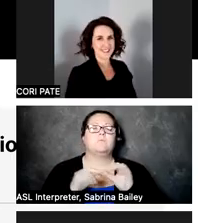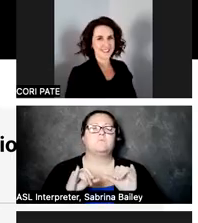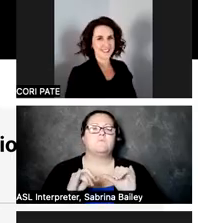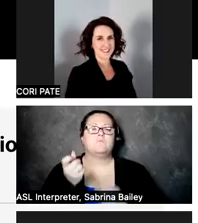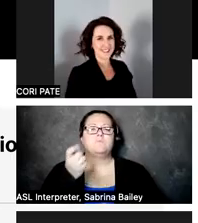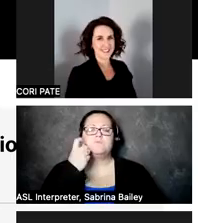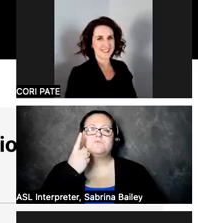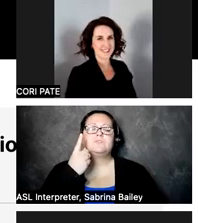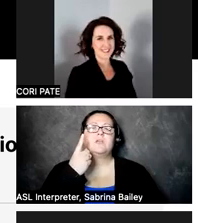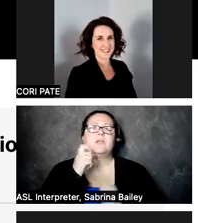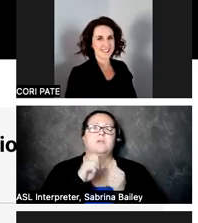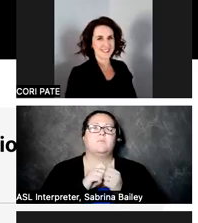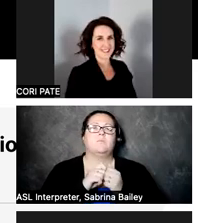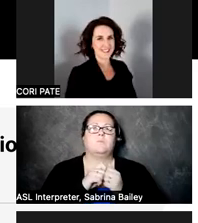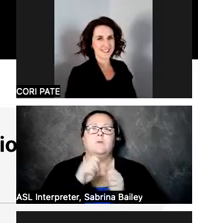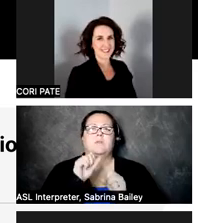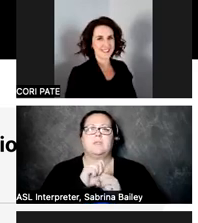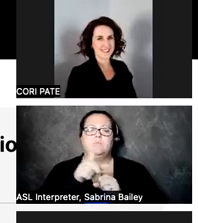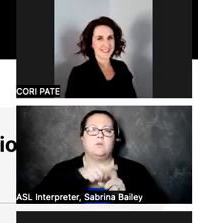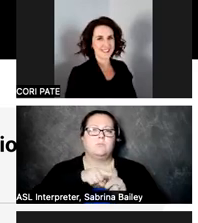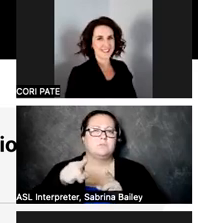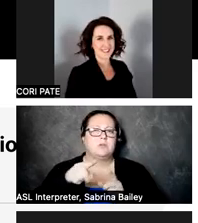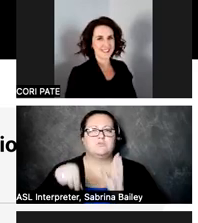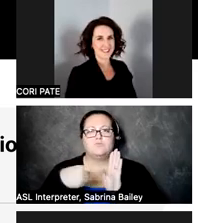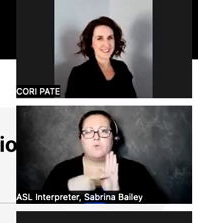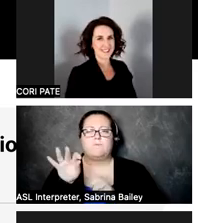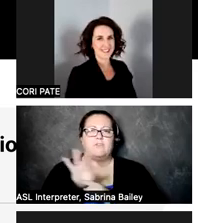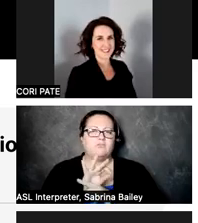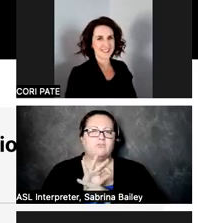understanding employment specialist role, functioning.